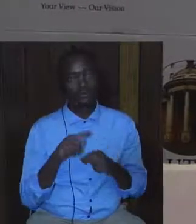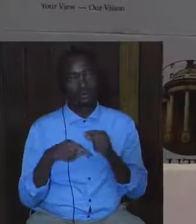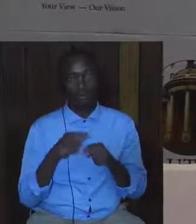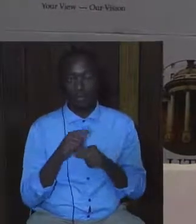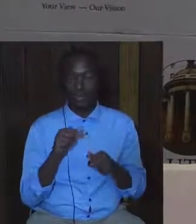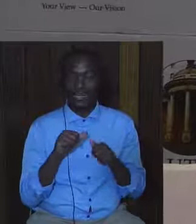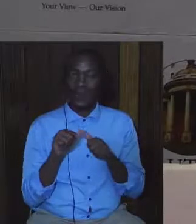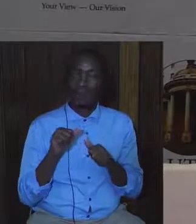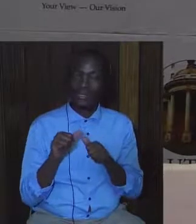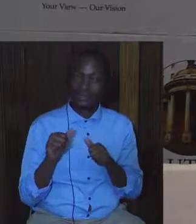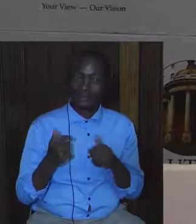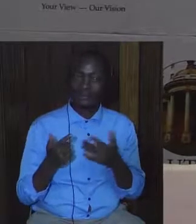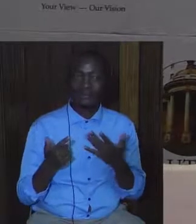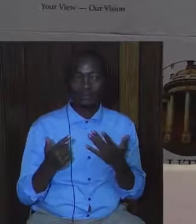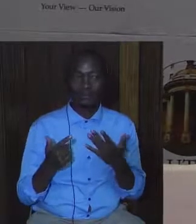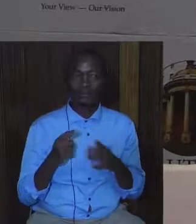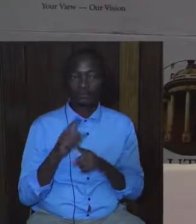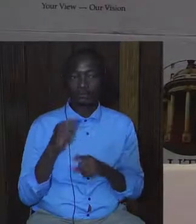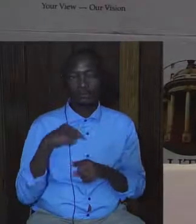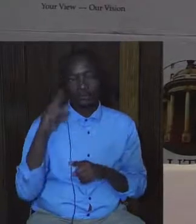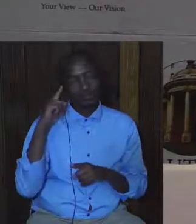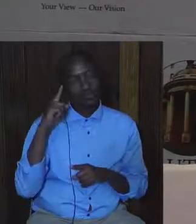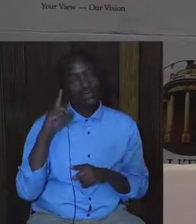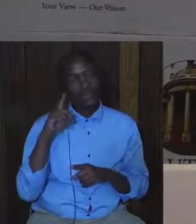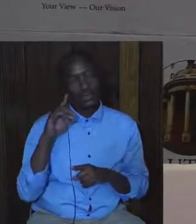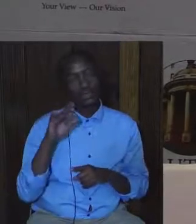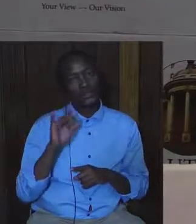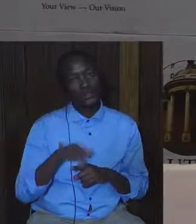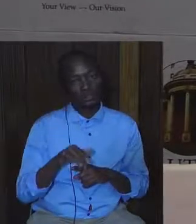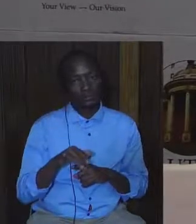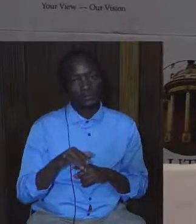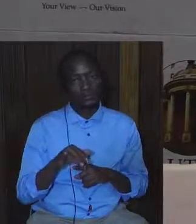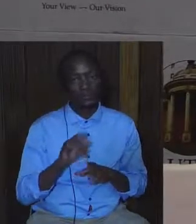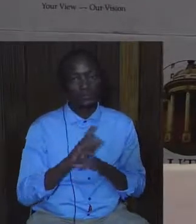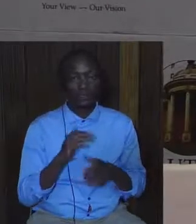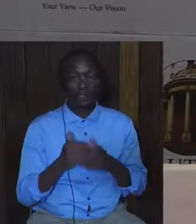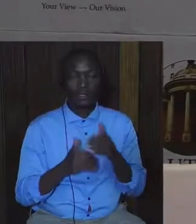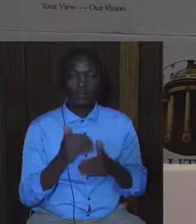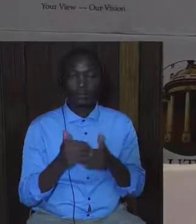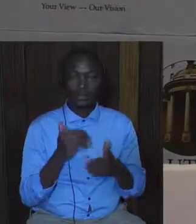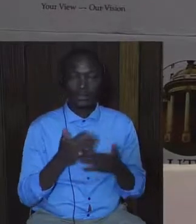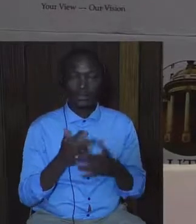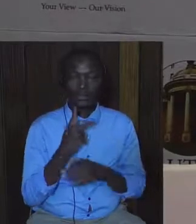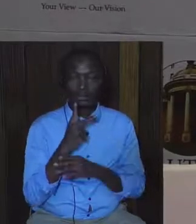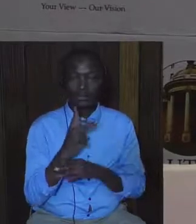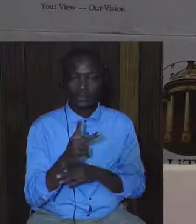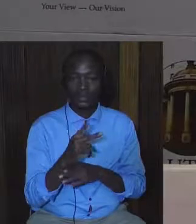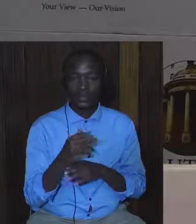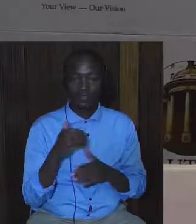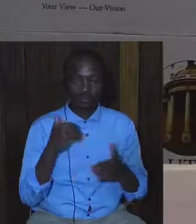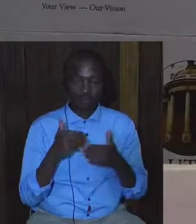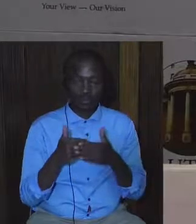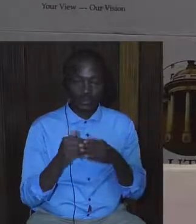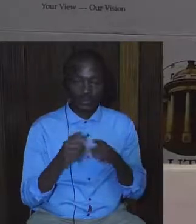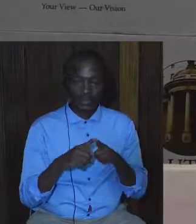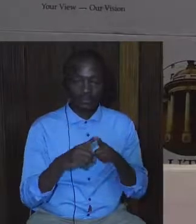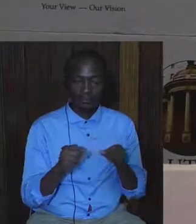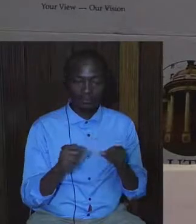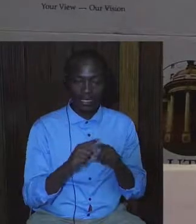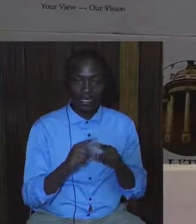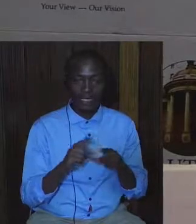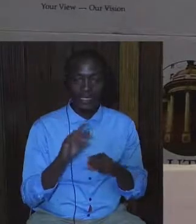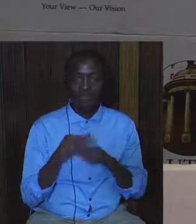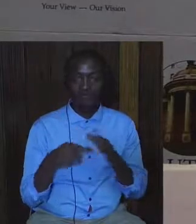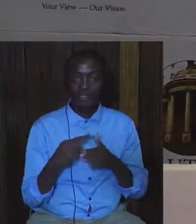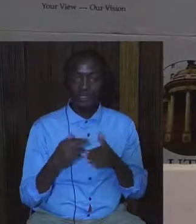about how best you think the progress can be seen towards the completion and then